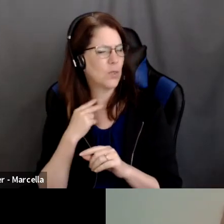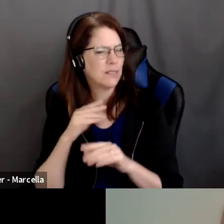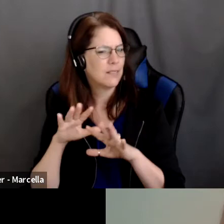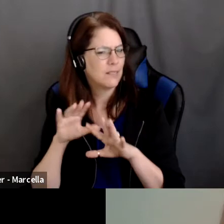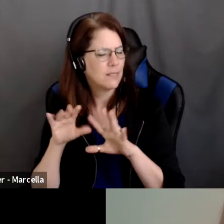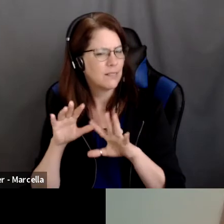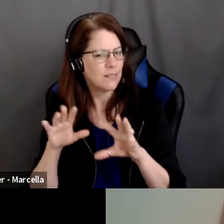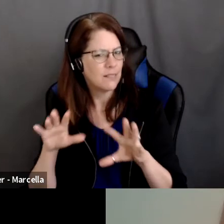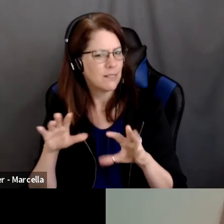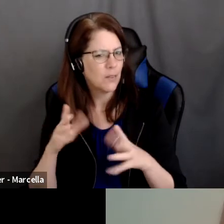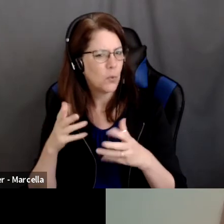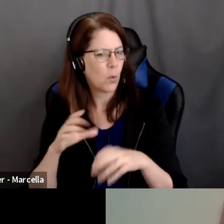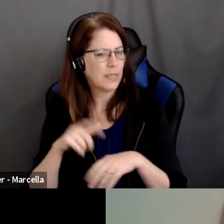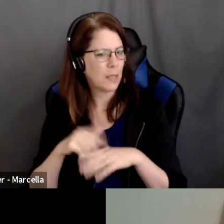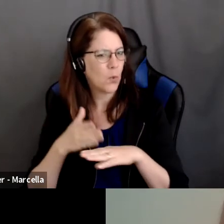go over. So